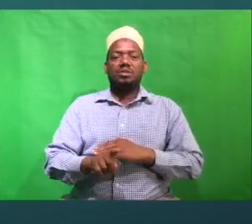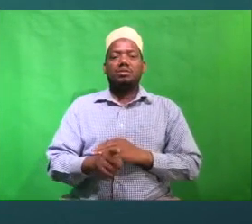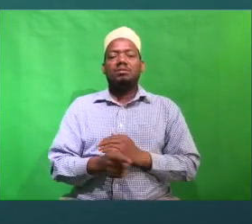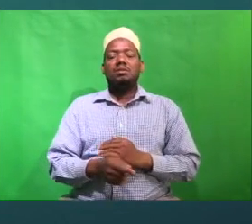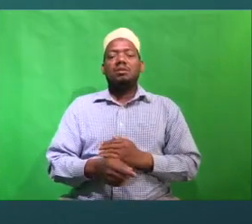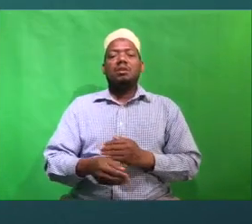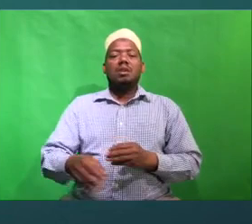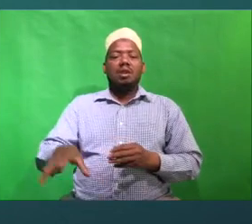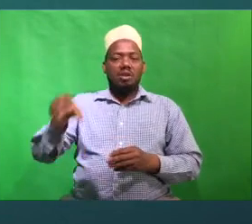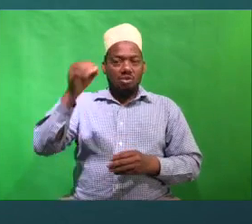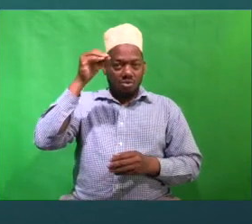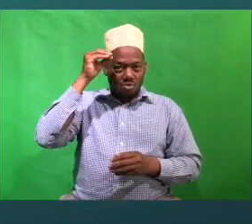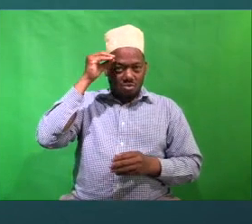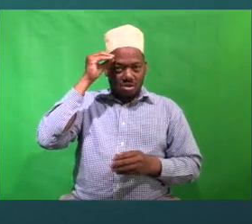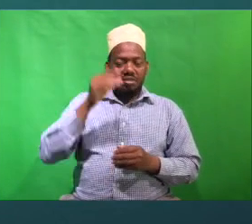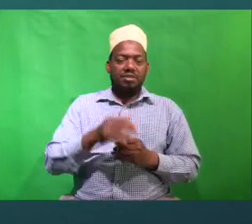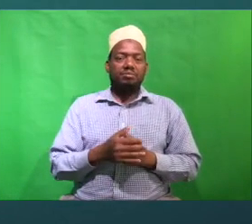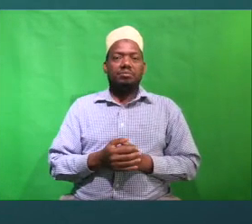use